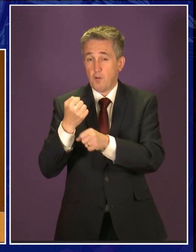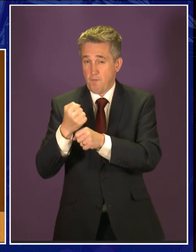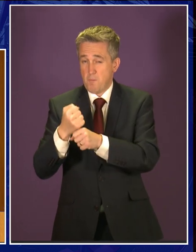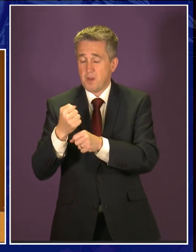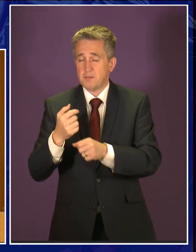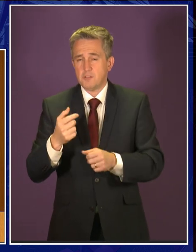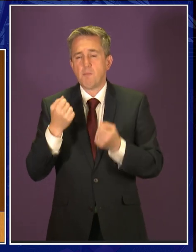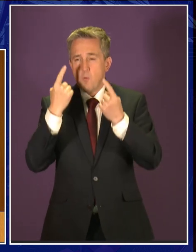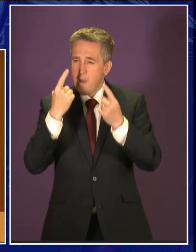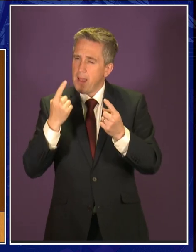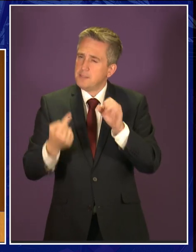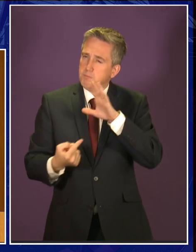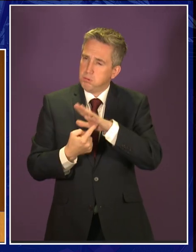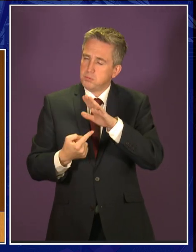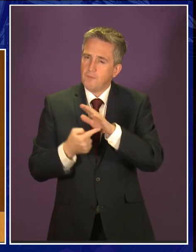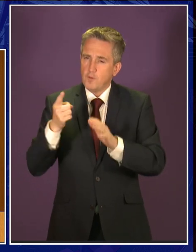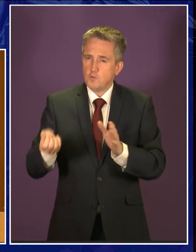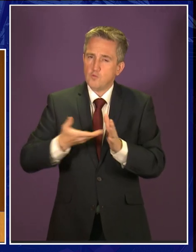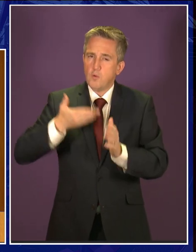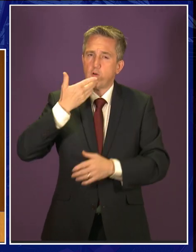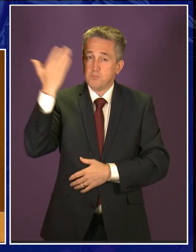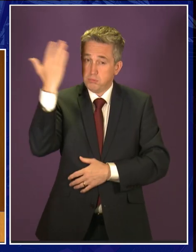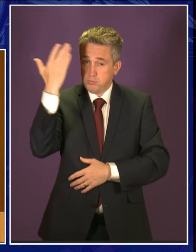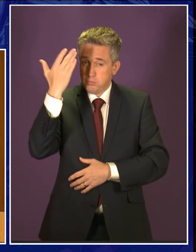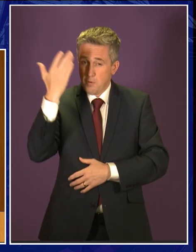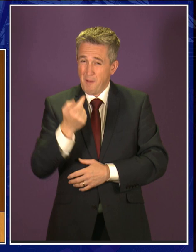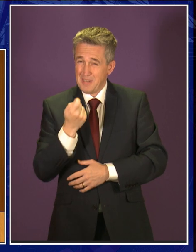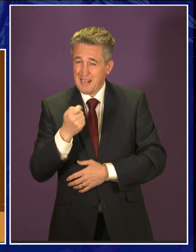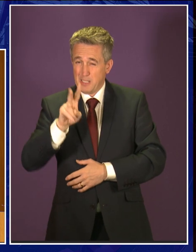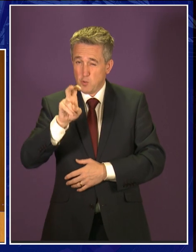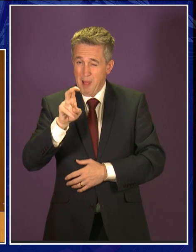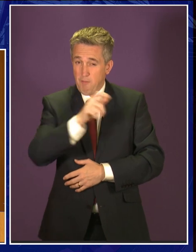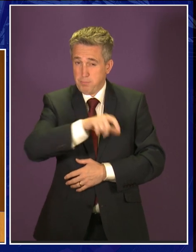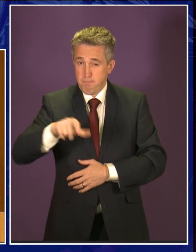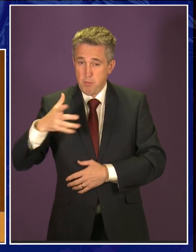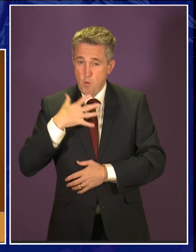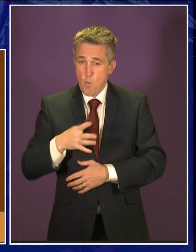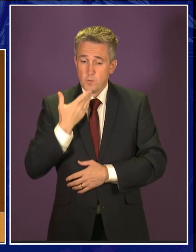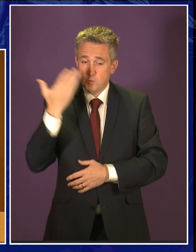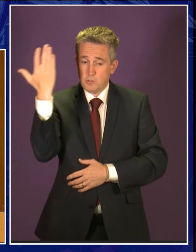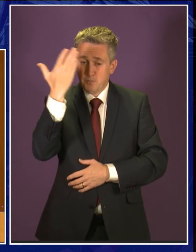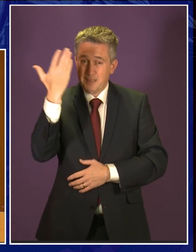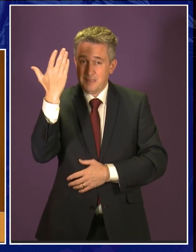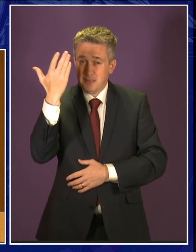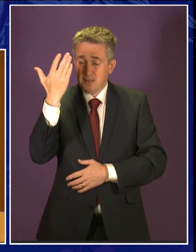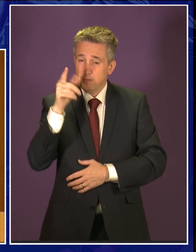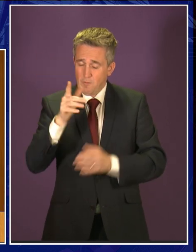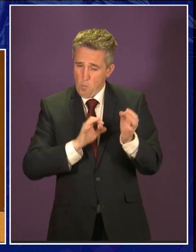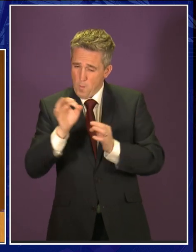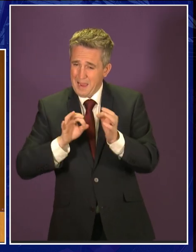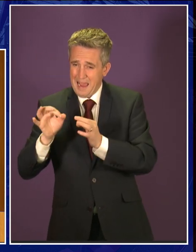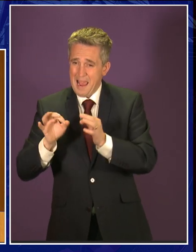ministers are able to make a contribution in the plenary. However, we've got up to a dozen people wish to speak already. So I'm sure you can do the